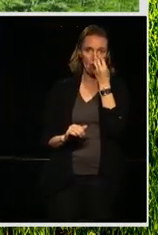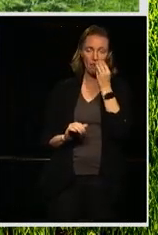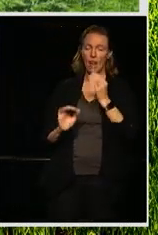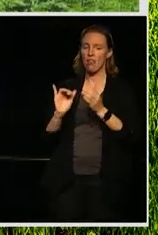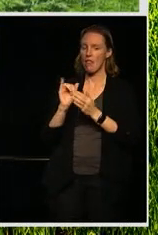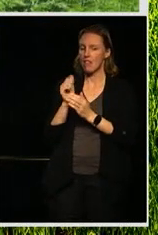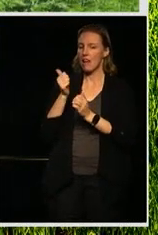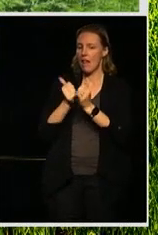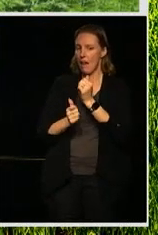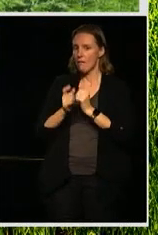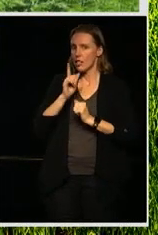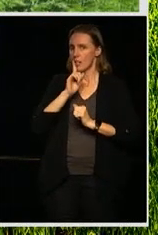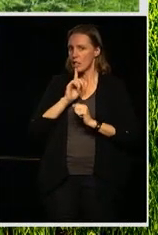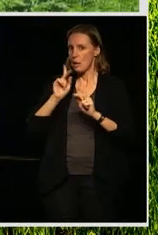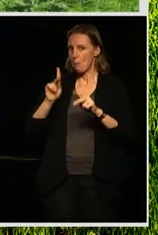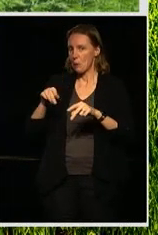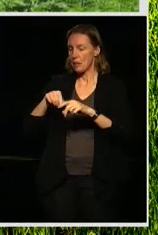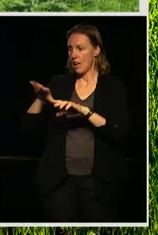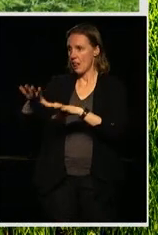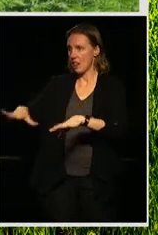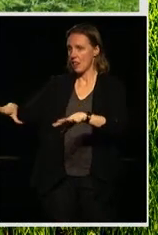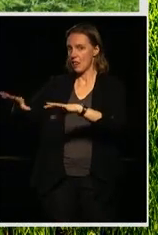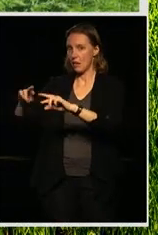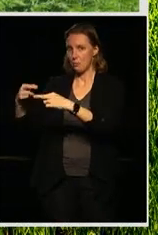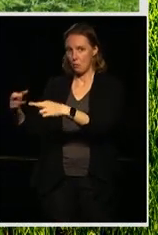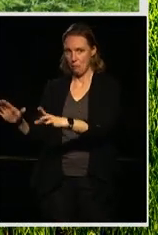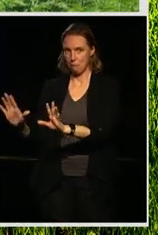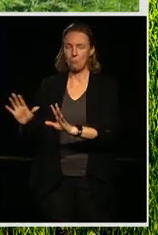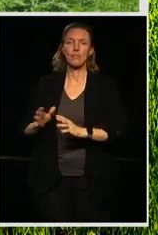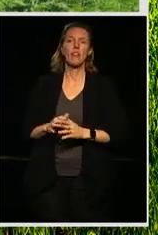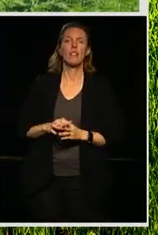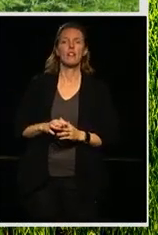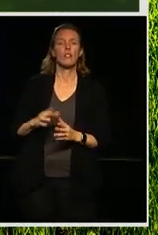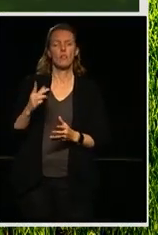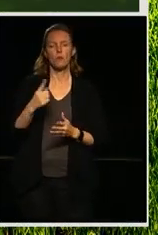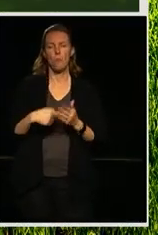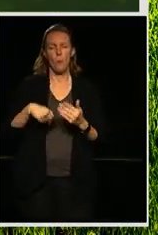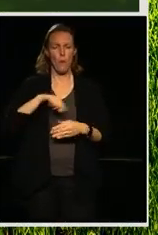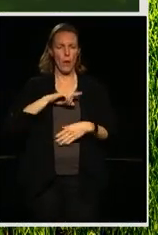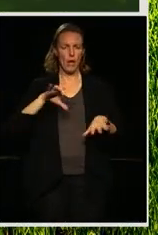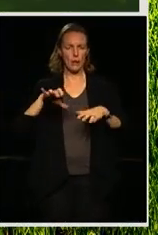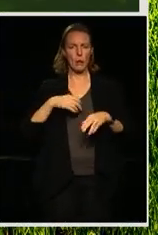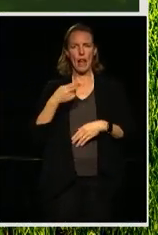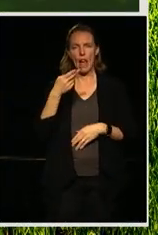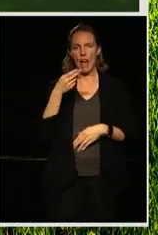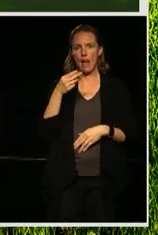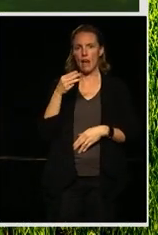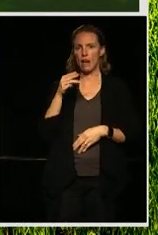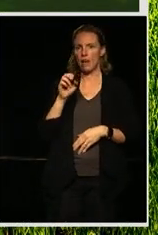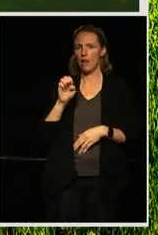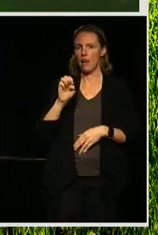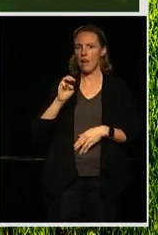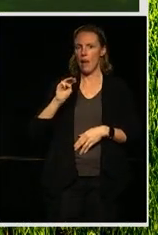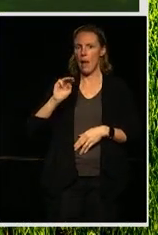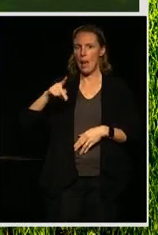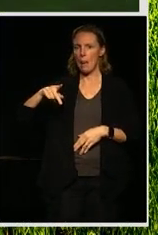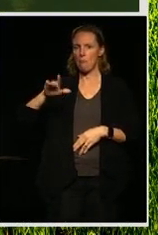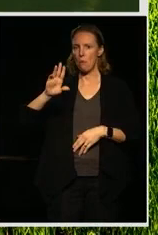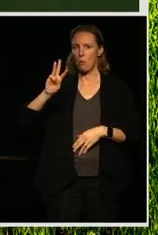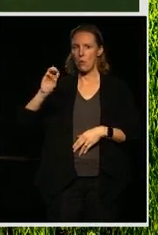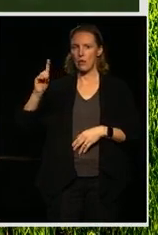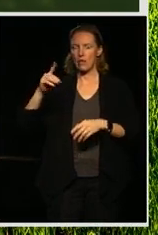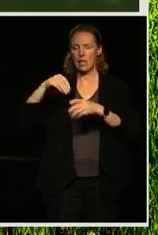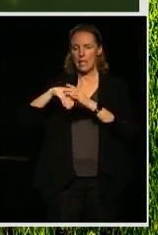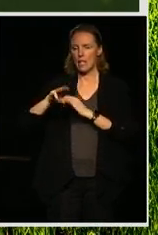That's every single person in this room. So what we do at Hempwood in Murray,